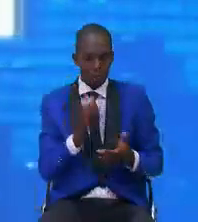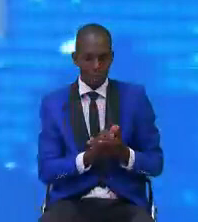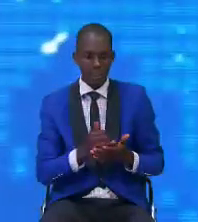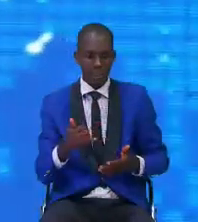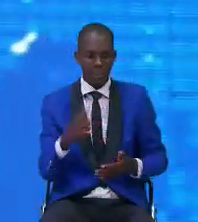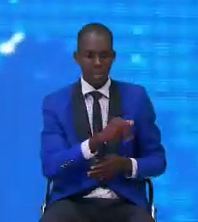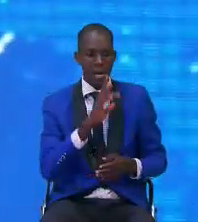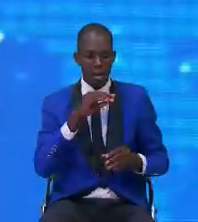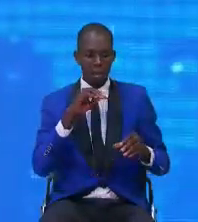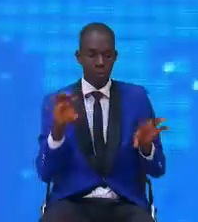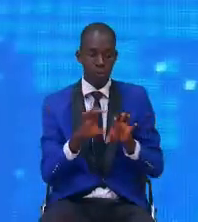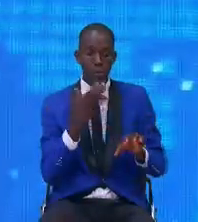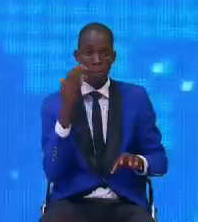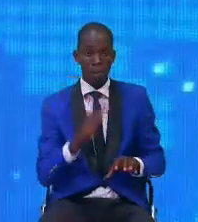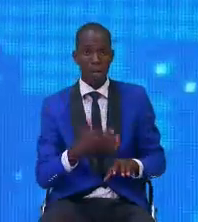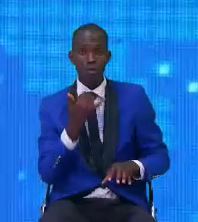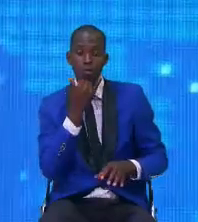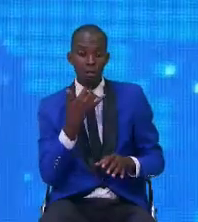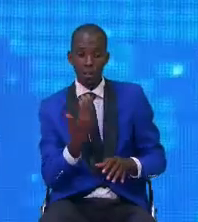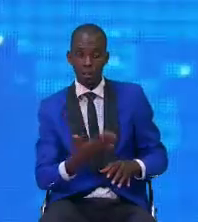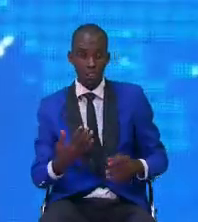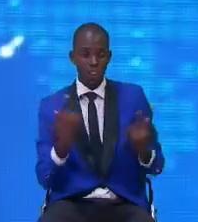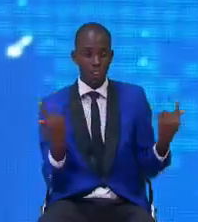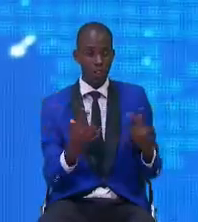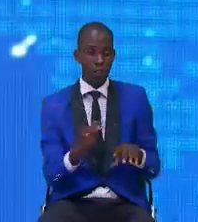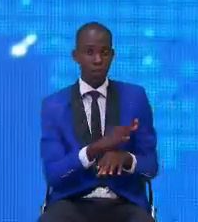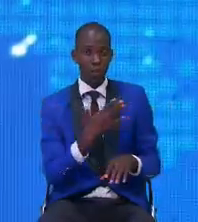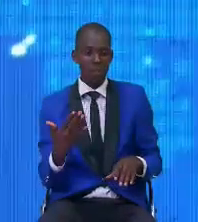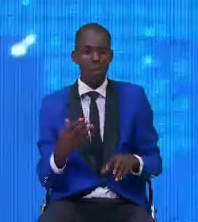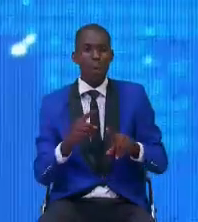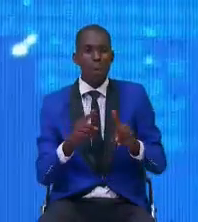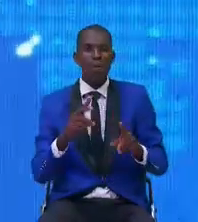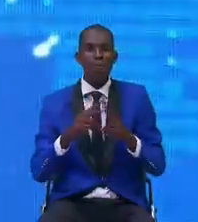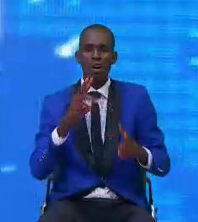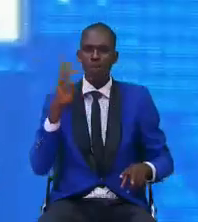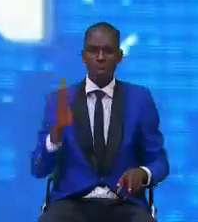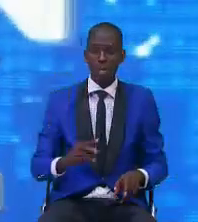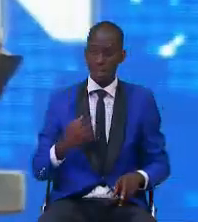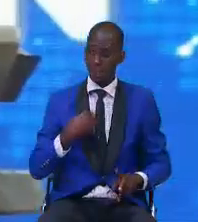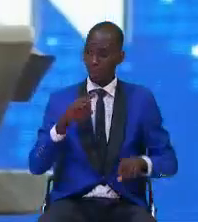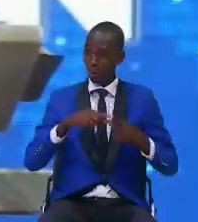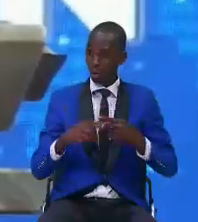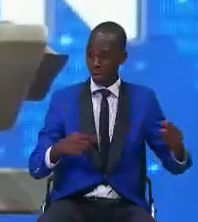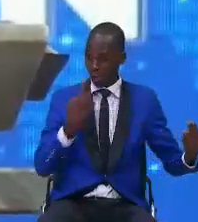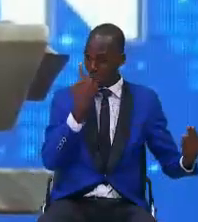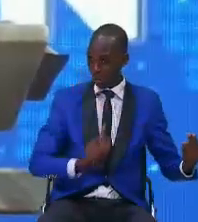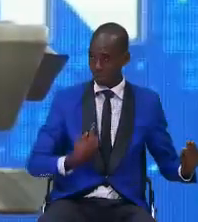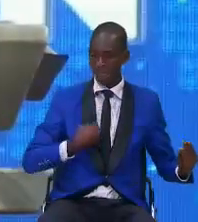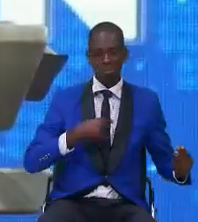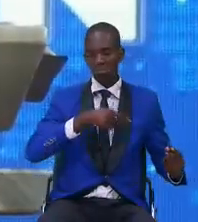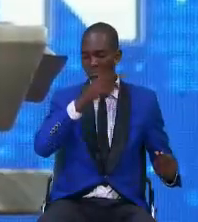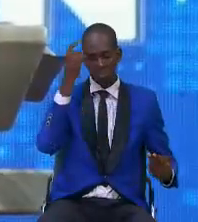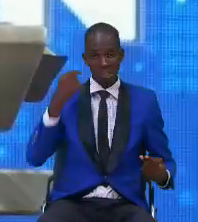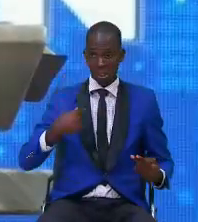doing and the sins they're committing and the transgressions they're following, they're so wicked, they say, I don't want to go to